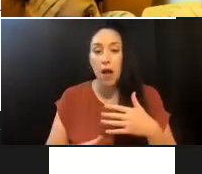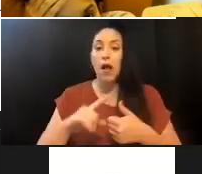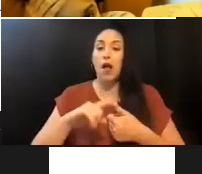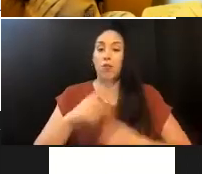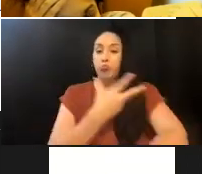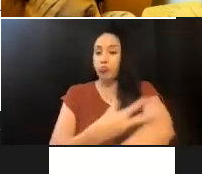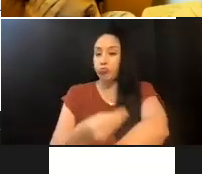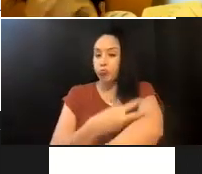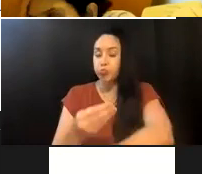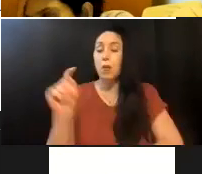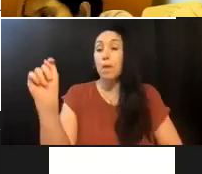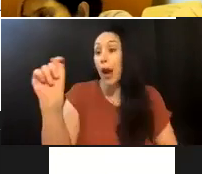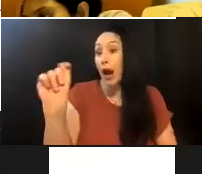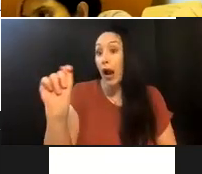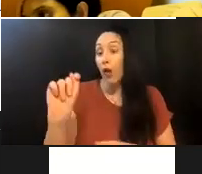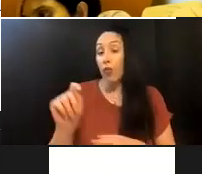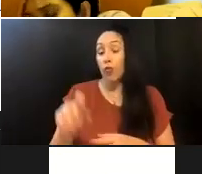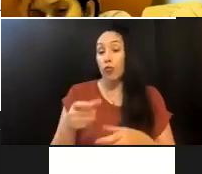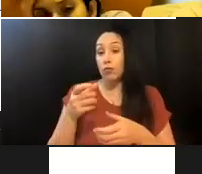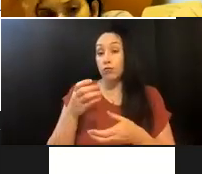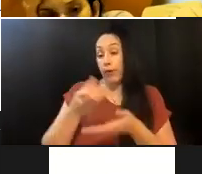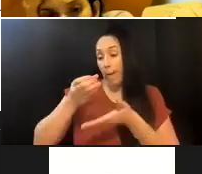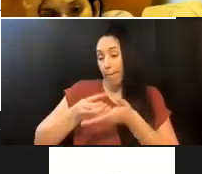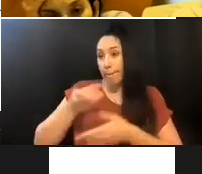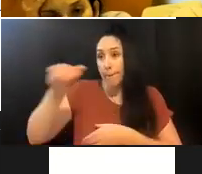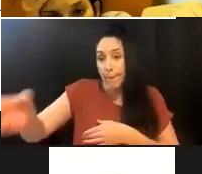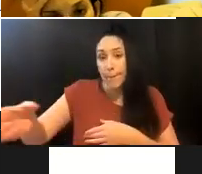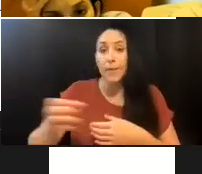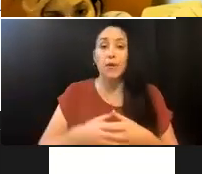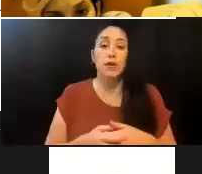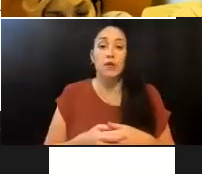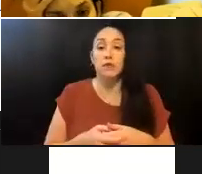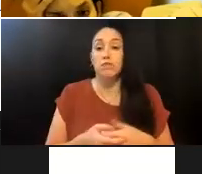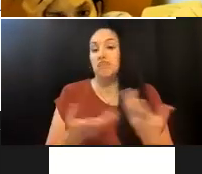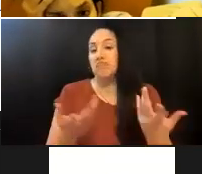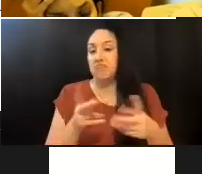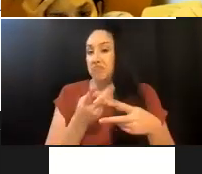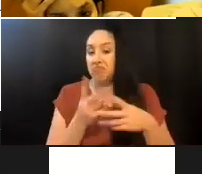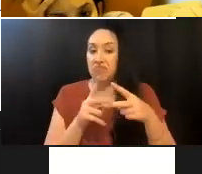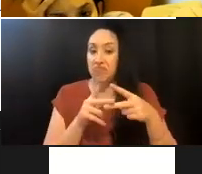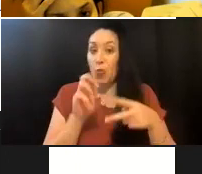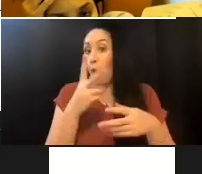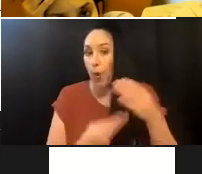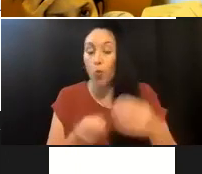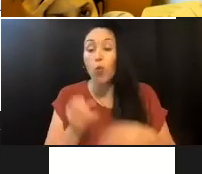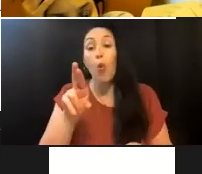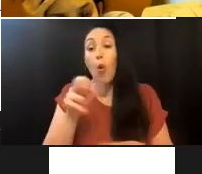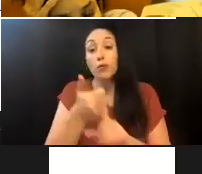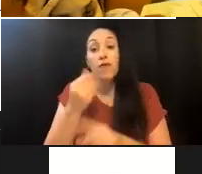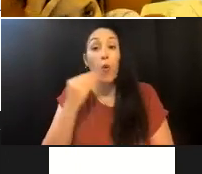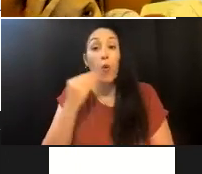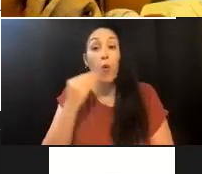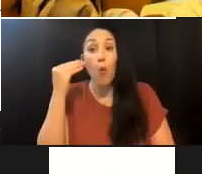and you can provide a biosample either in form of blood or urine or both. Or if you want to do it at home, they can send you